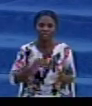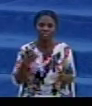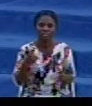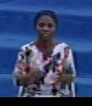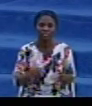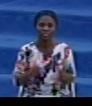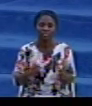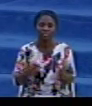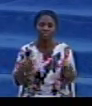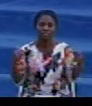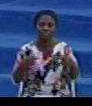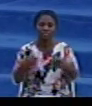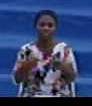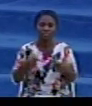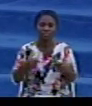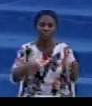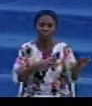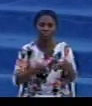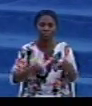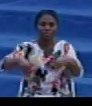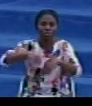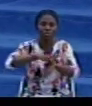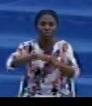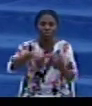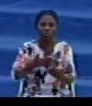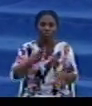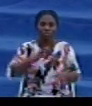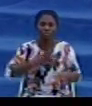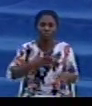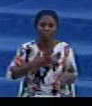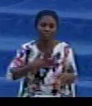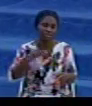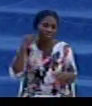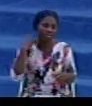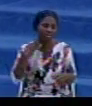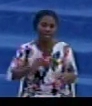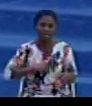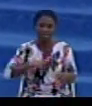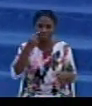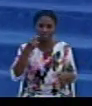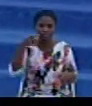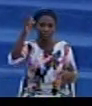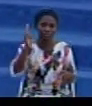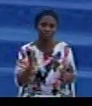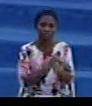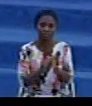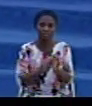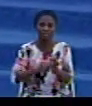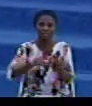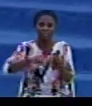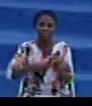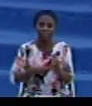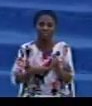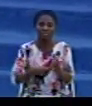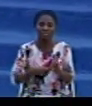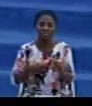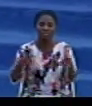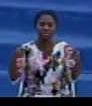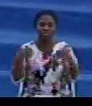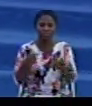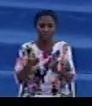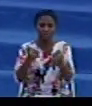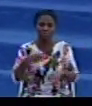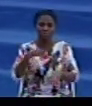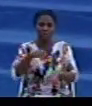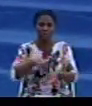transferred all over my neck. I could not turn my neck. And then I told God that this pain came at a very wrong time because our pastor is going to